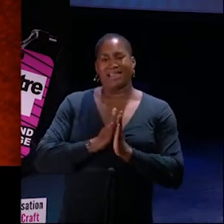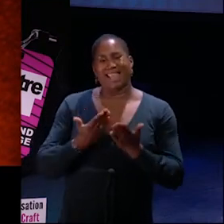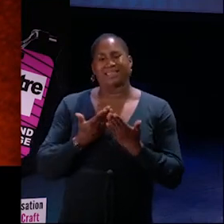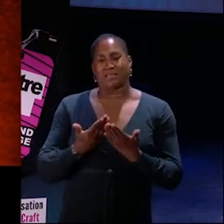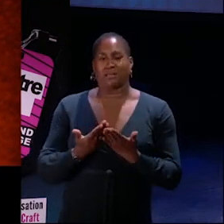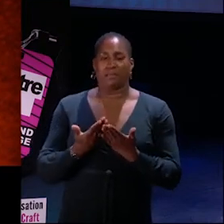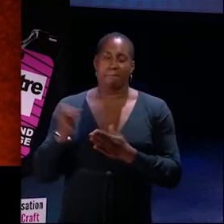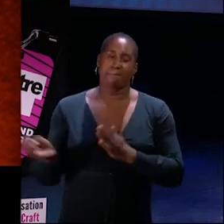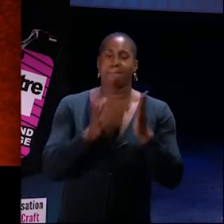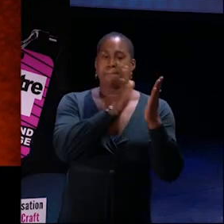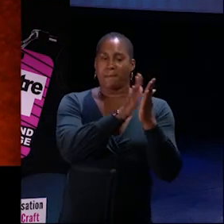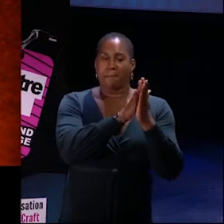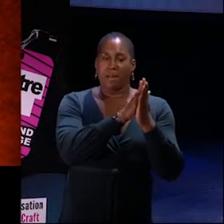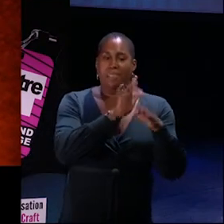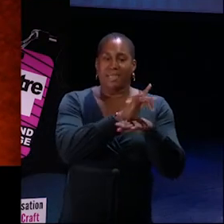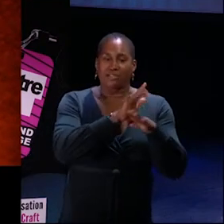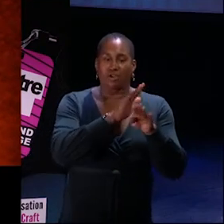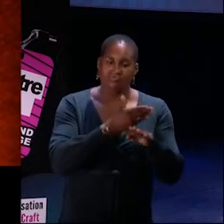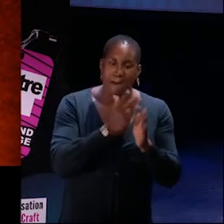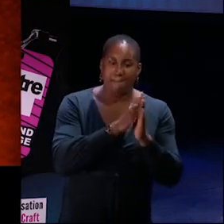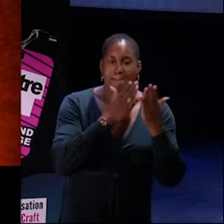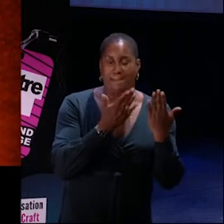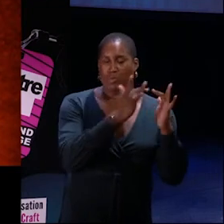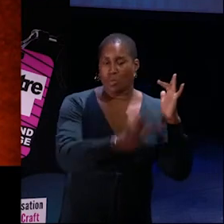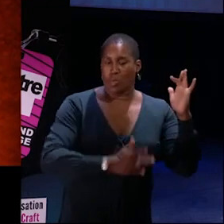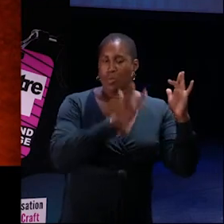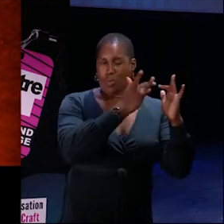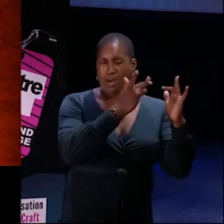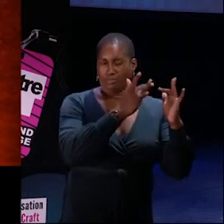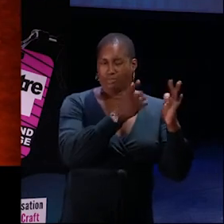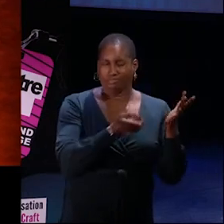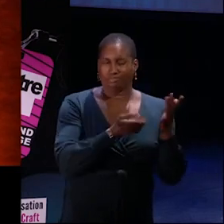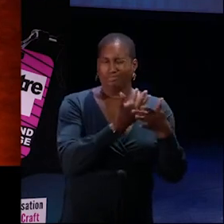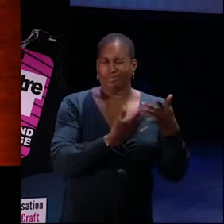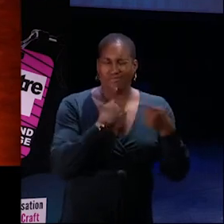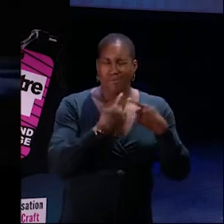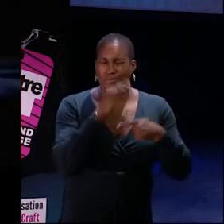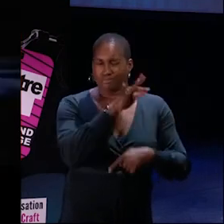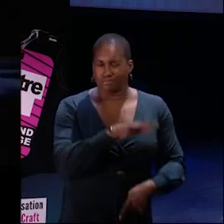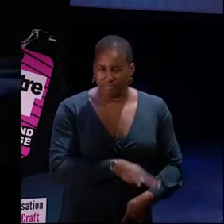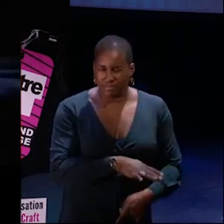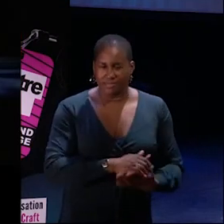Book website. So there's quite a lot of sort of case studies and information about that on the Green Book website.